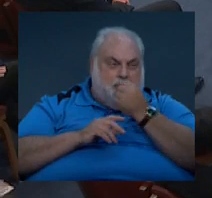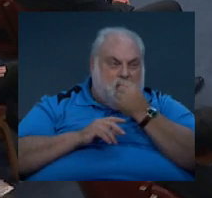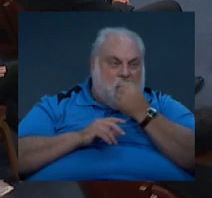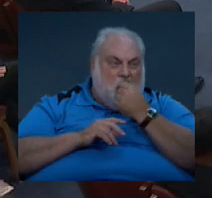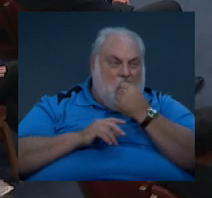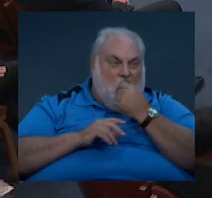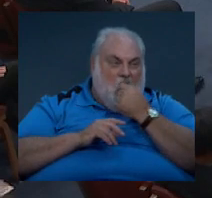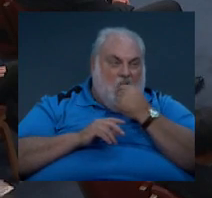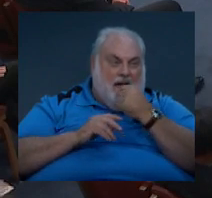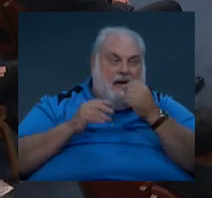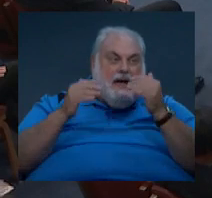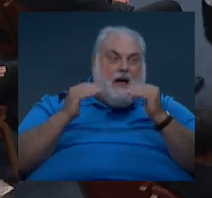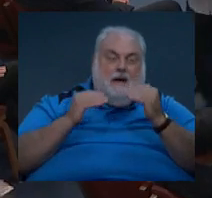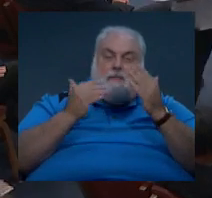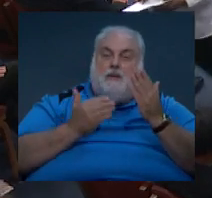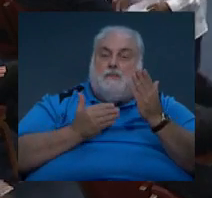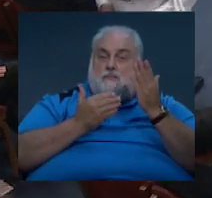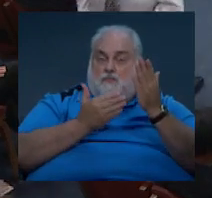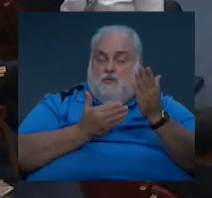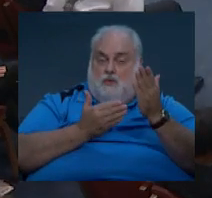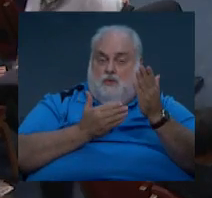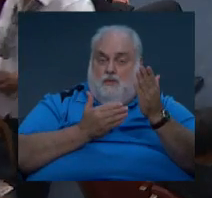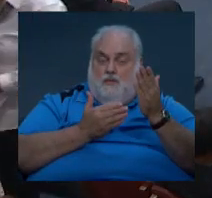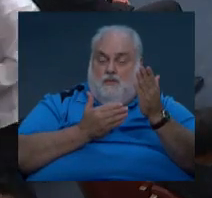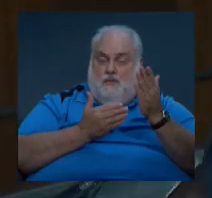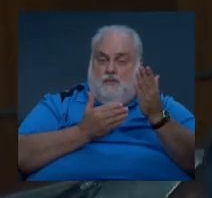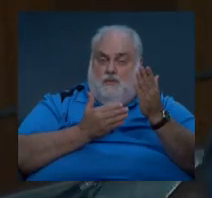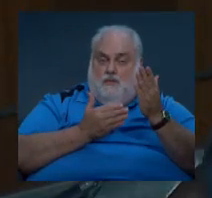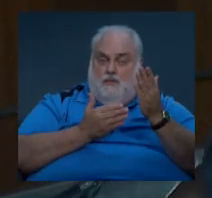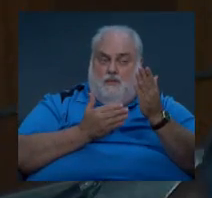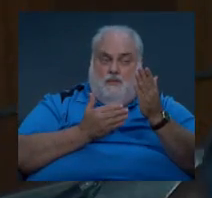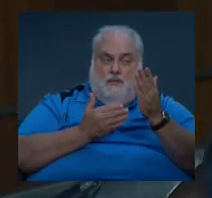I want to make a motion